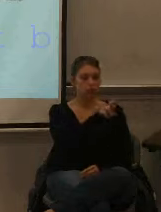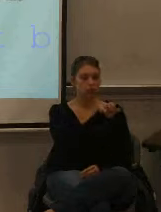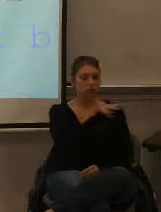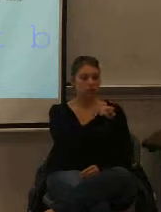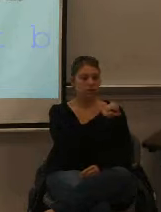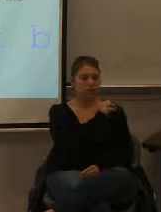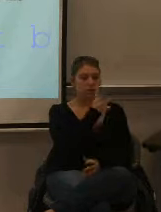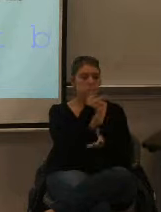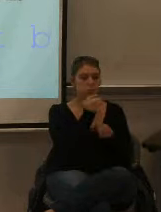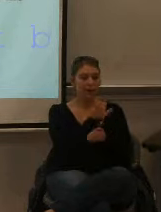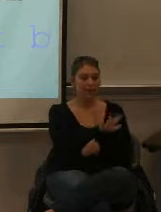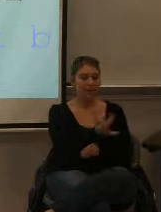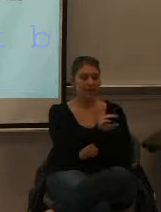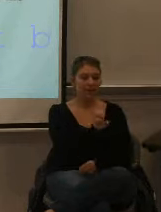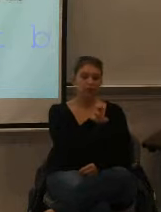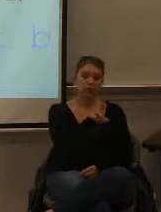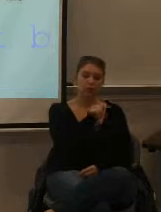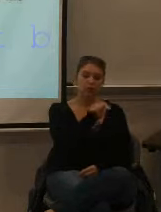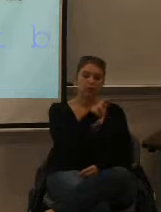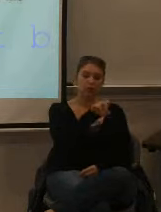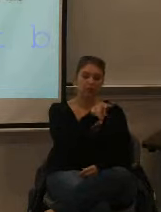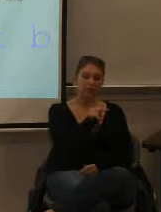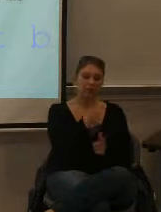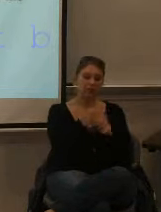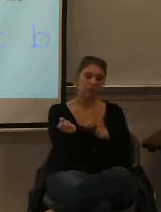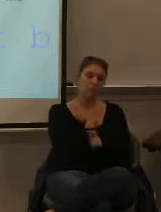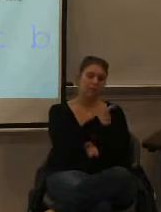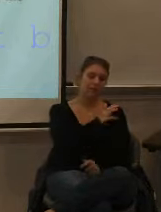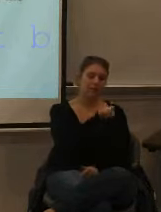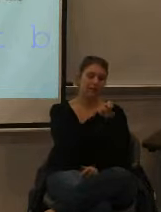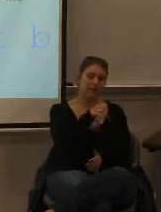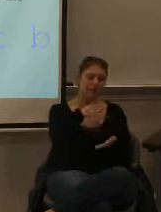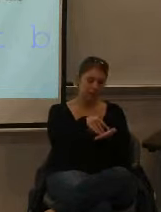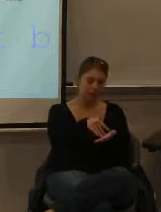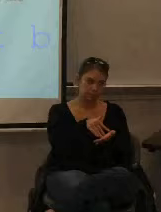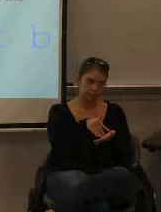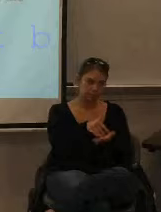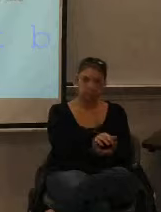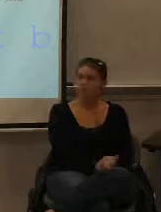and wetlands and eutrophication a little bit, and then we'll go back to our case studies.